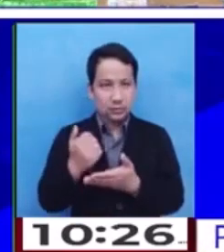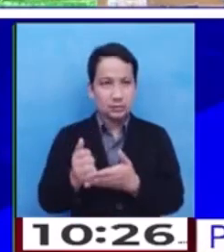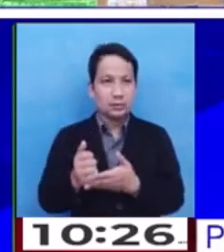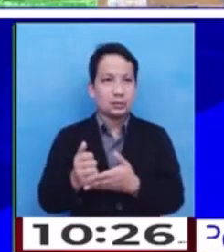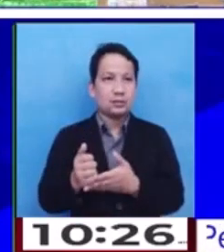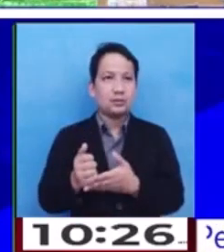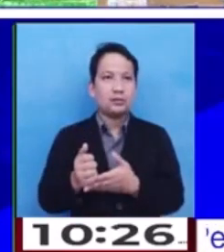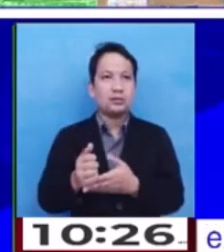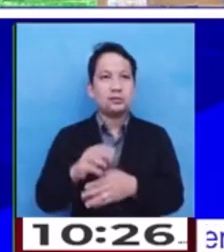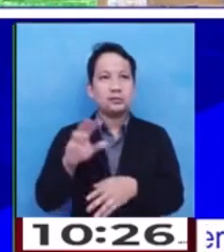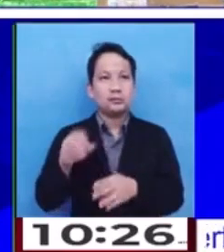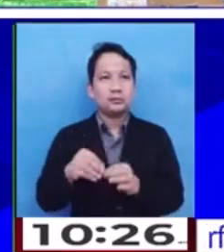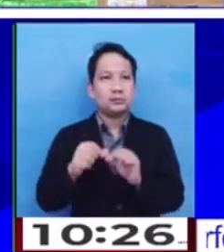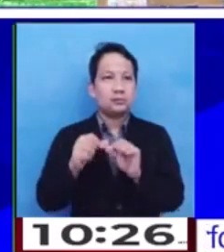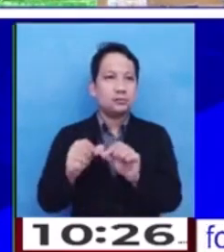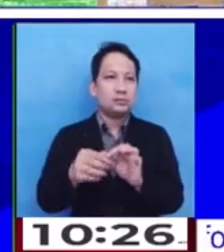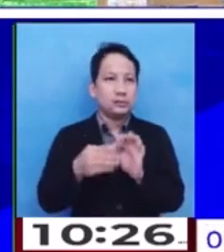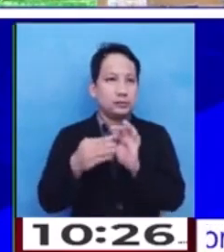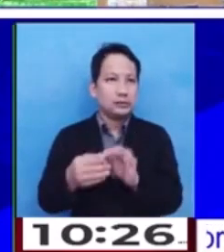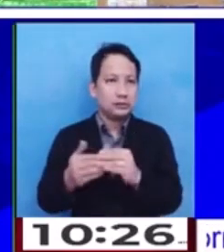ones driving